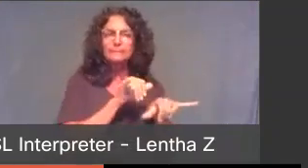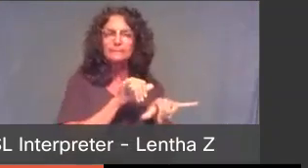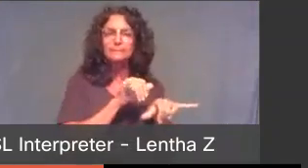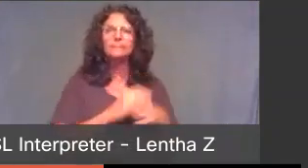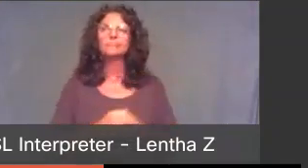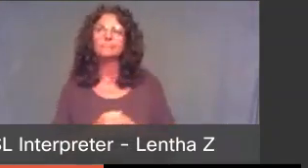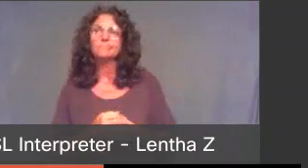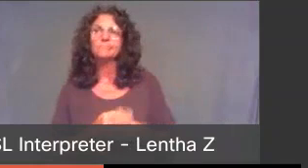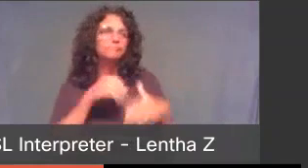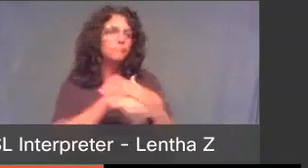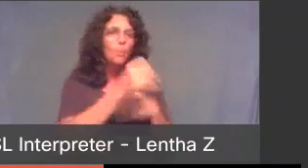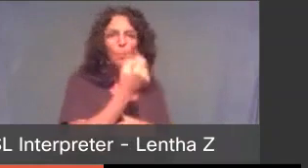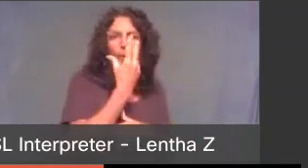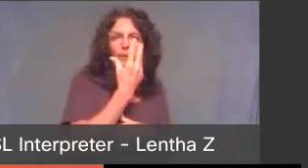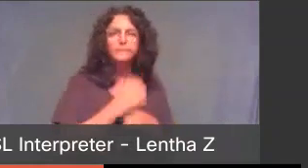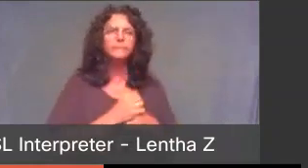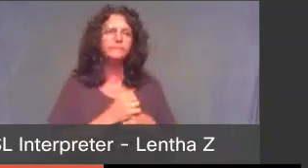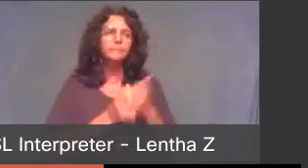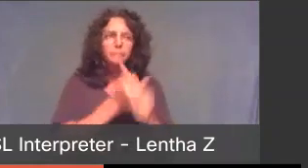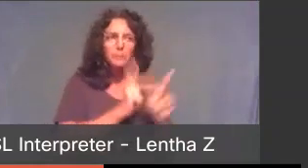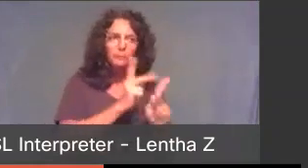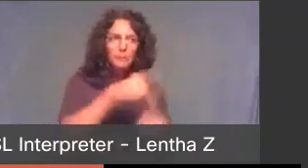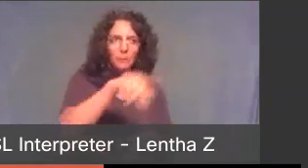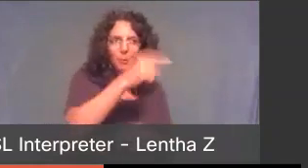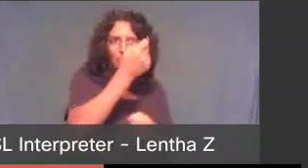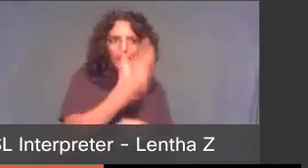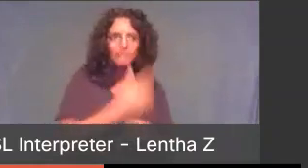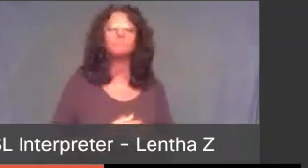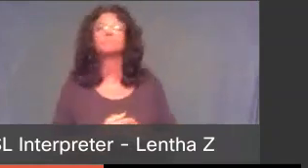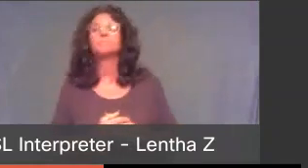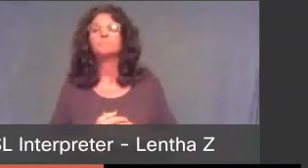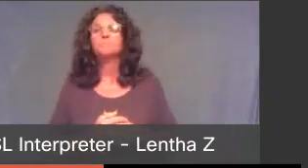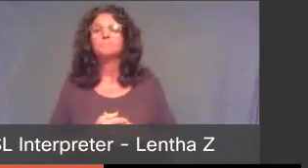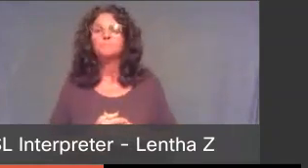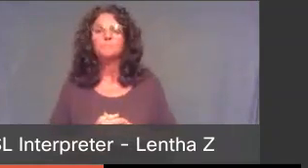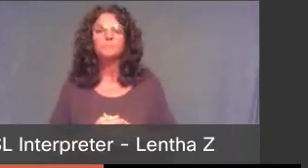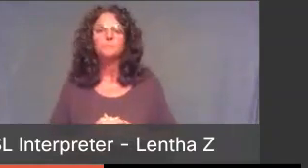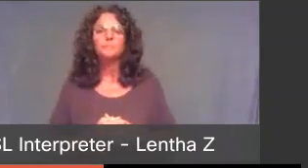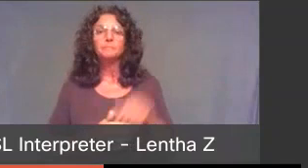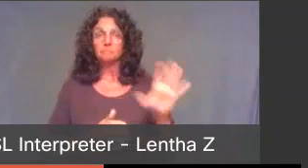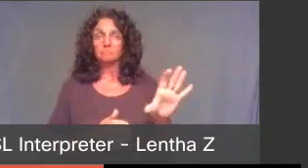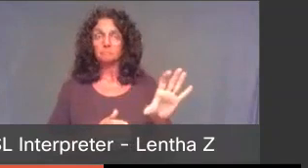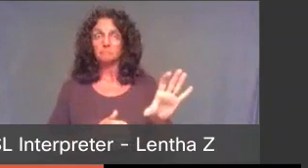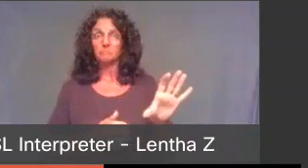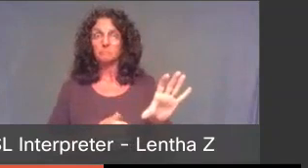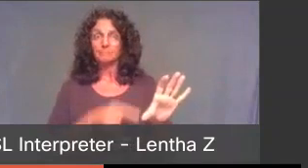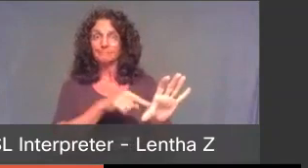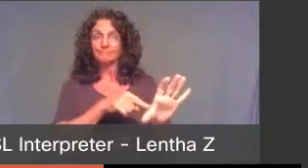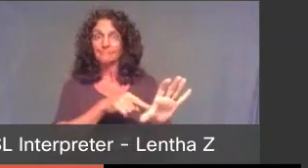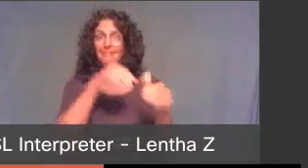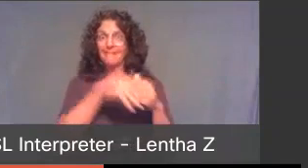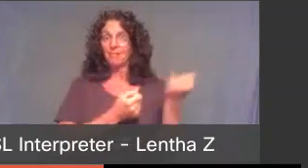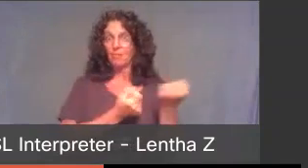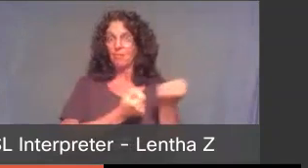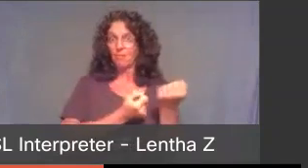being born white in a society that privileges whiteness. So those are all being in the car,